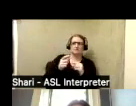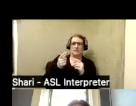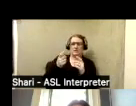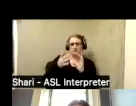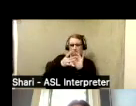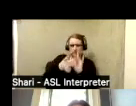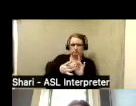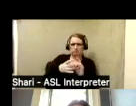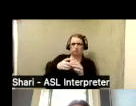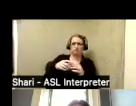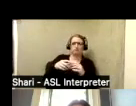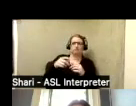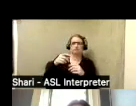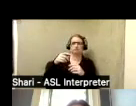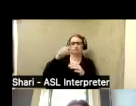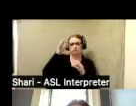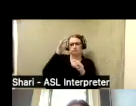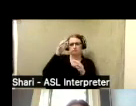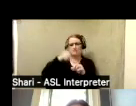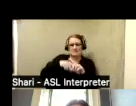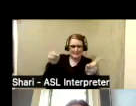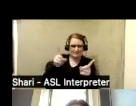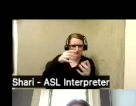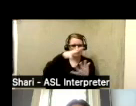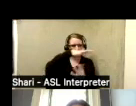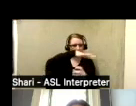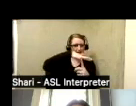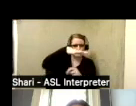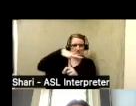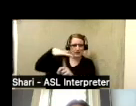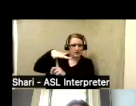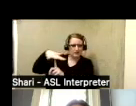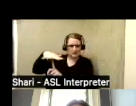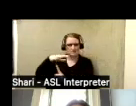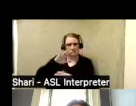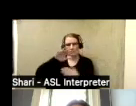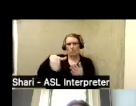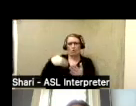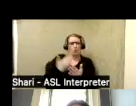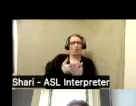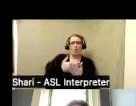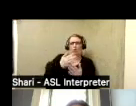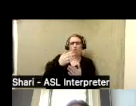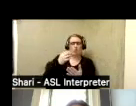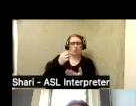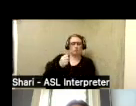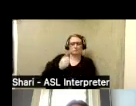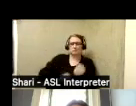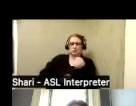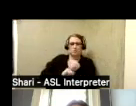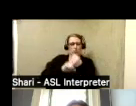and transformational potential of distinct atmospheres, all of these were central to the project of institutional psychotherapy.